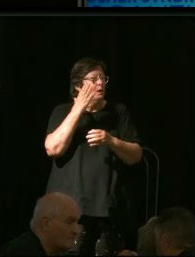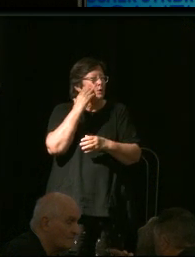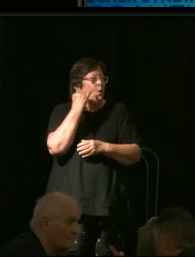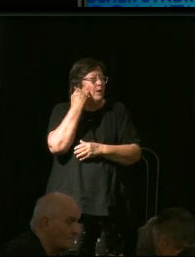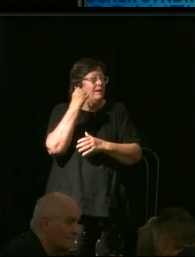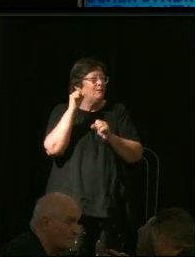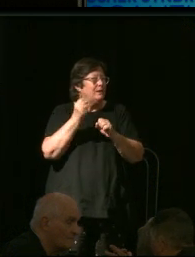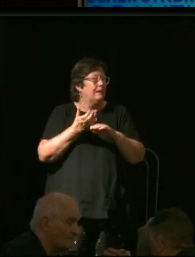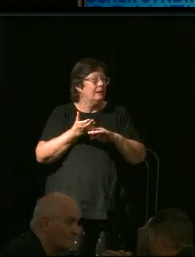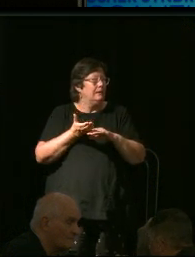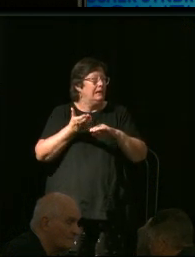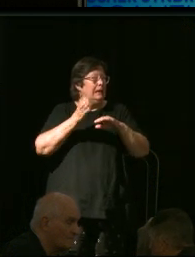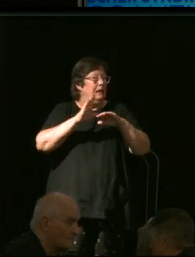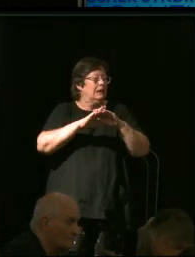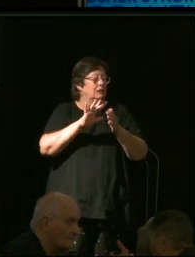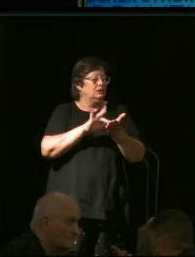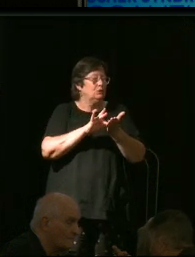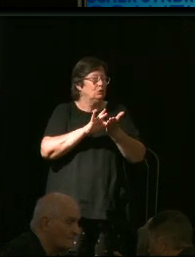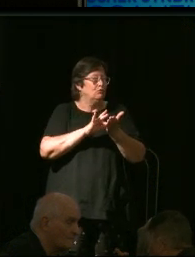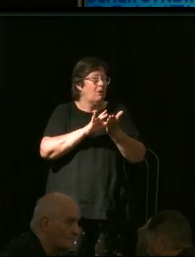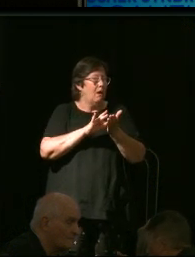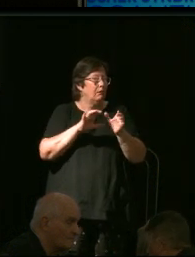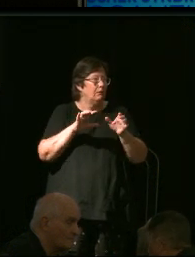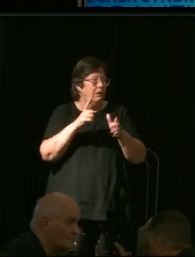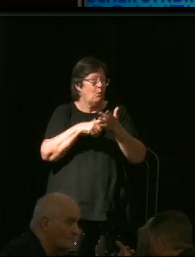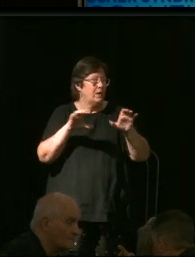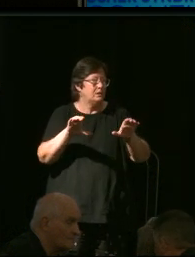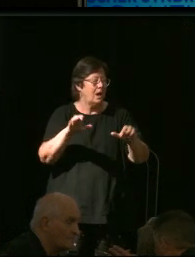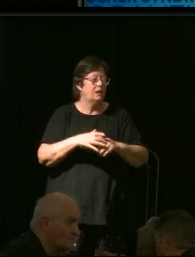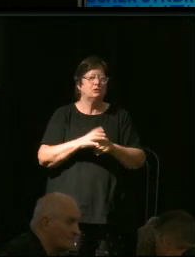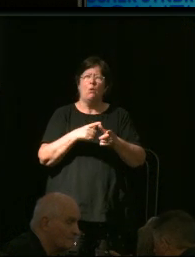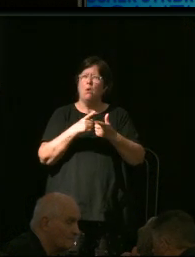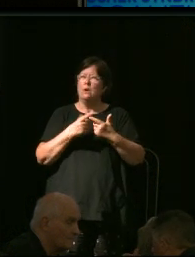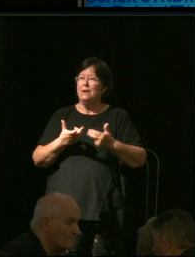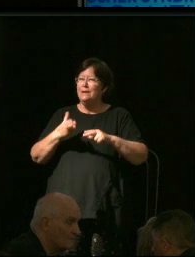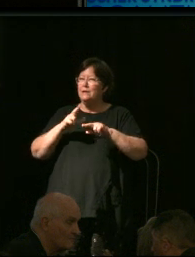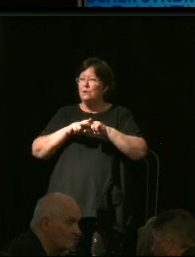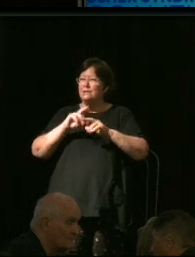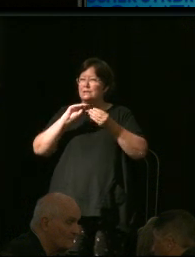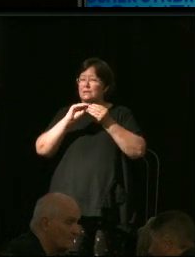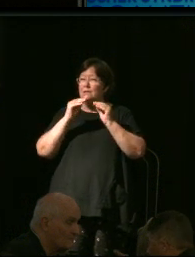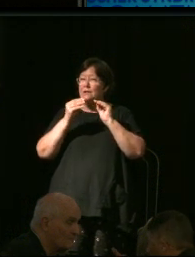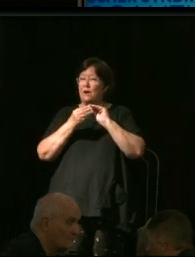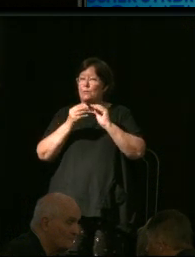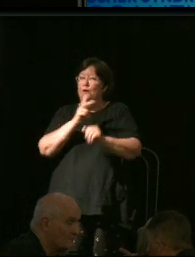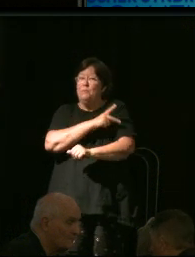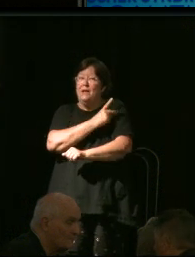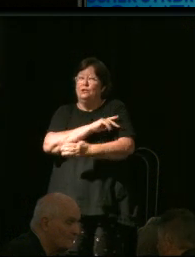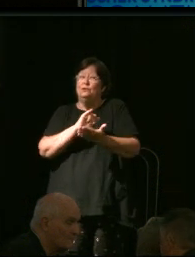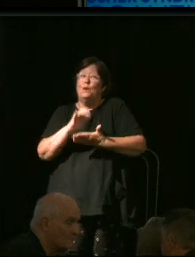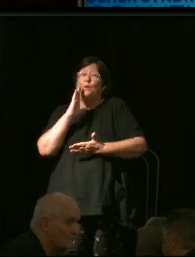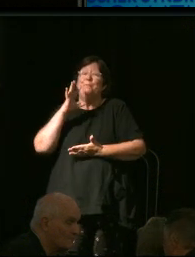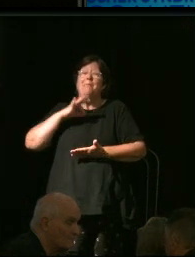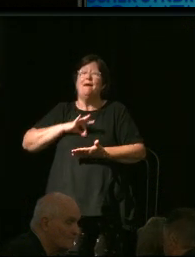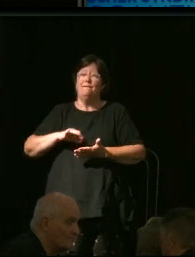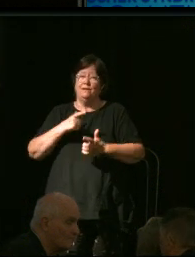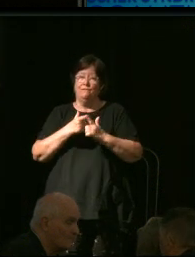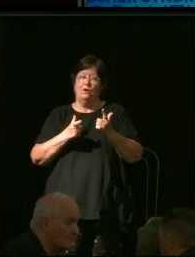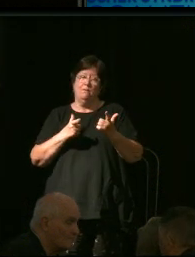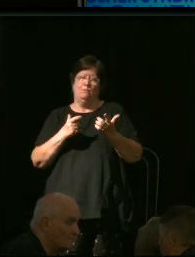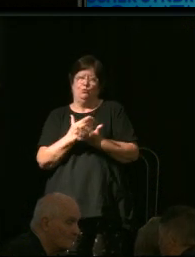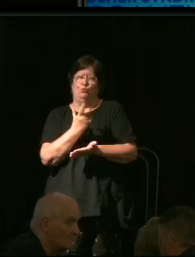we can increase the drug activity or increase the number of patients that would benefit from this